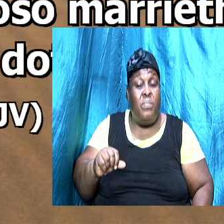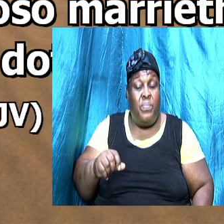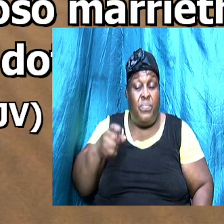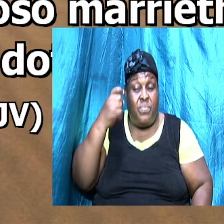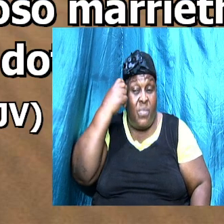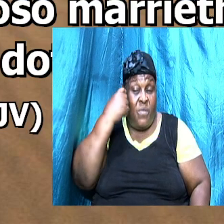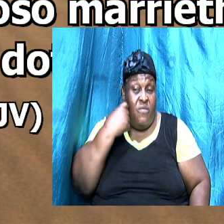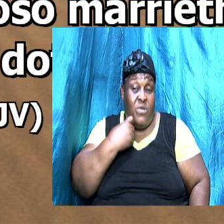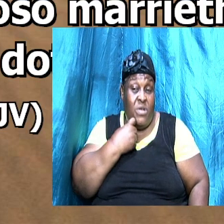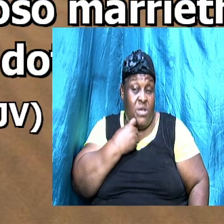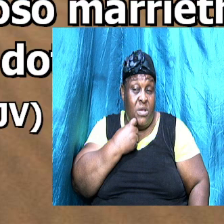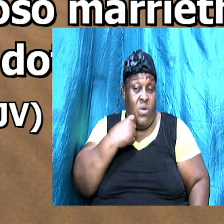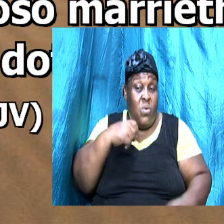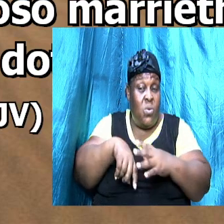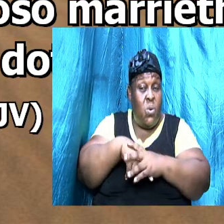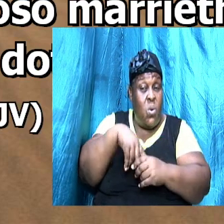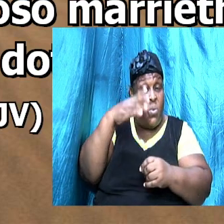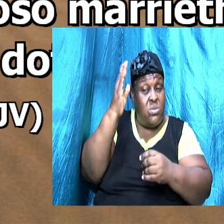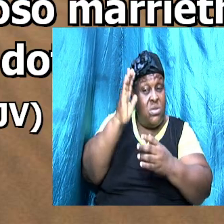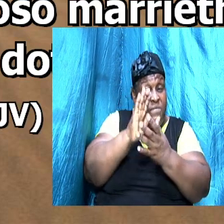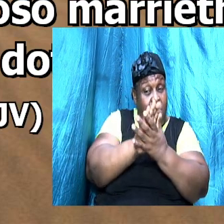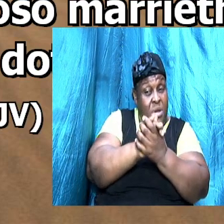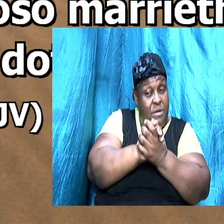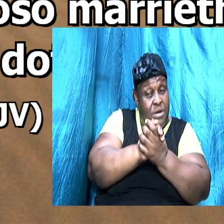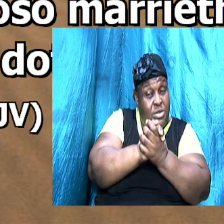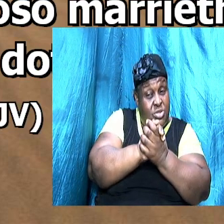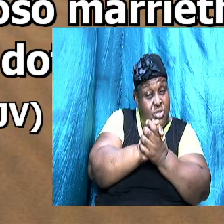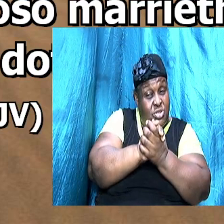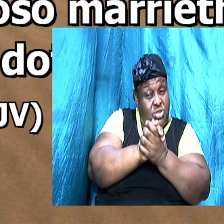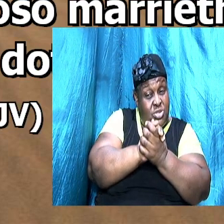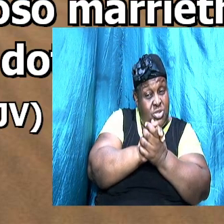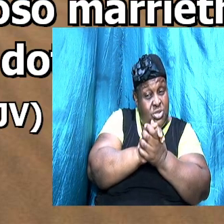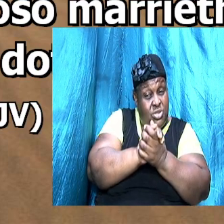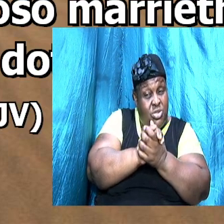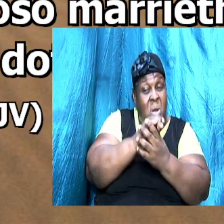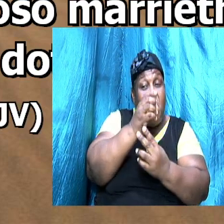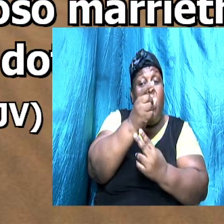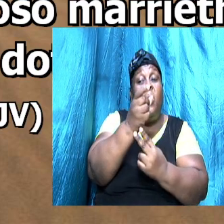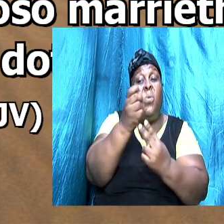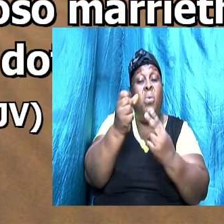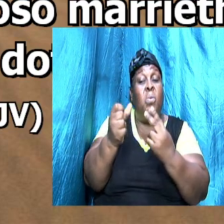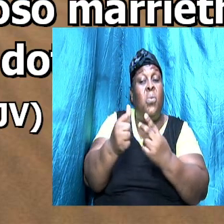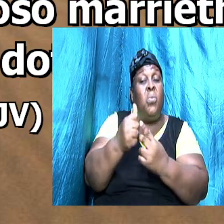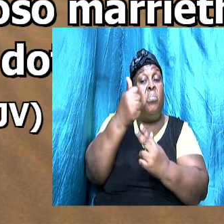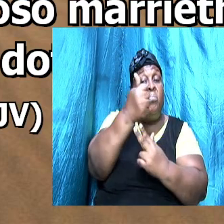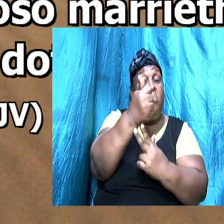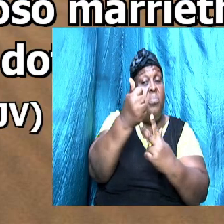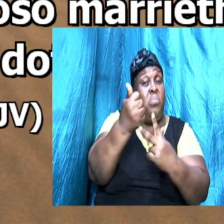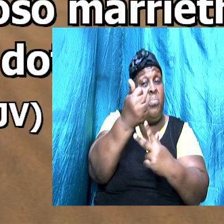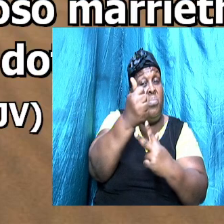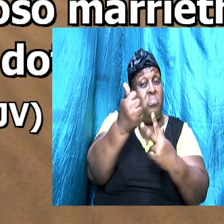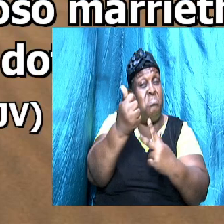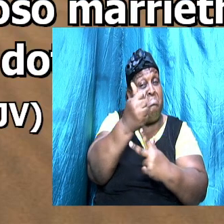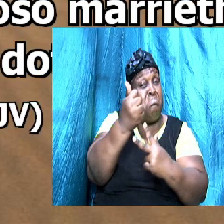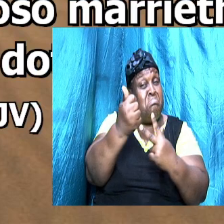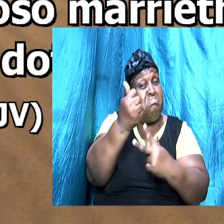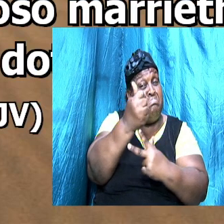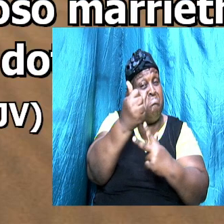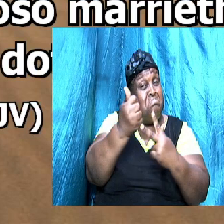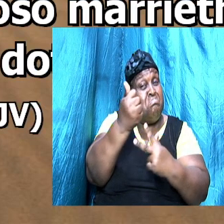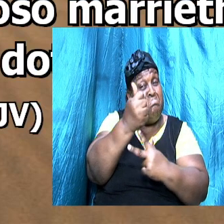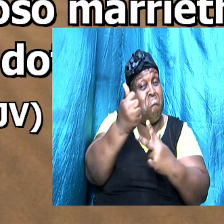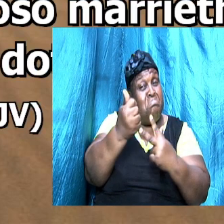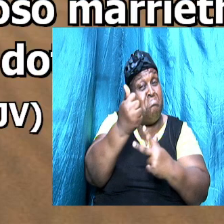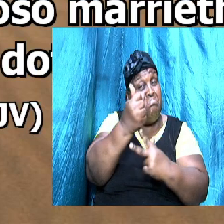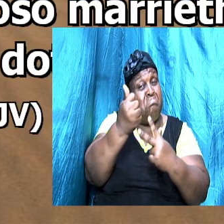adultery, right? The actual Greek word used here covers adultery, fornication,